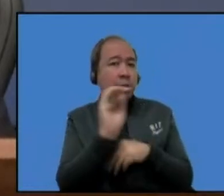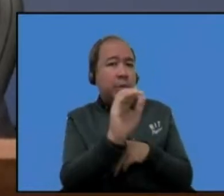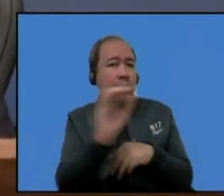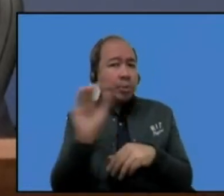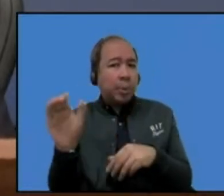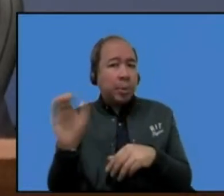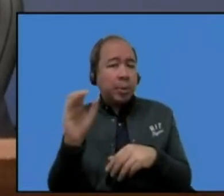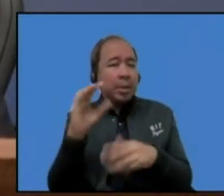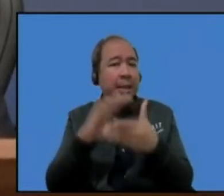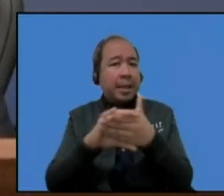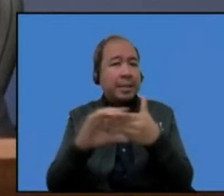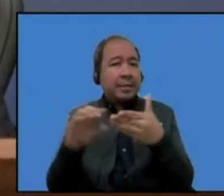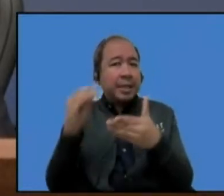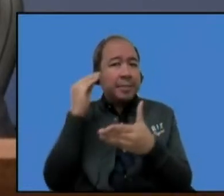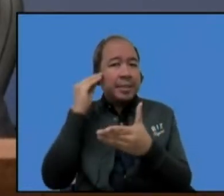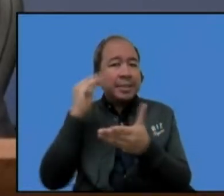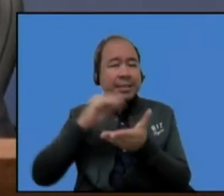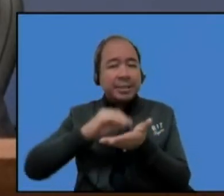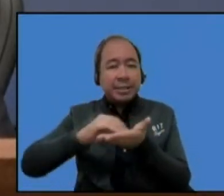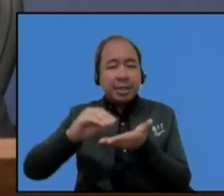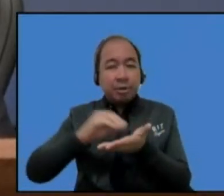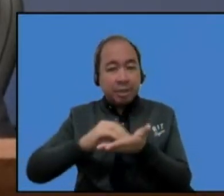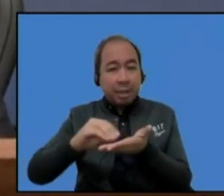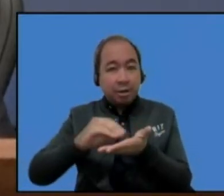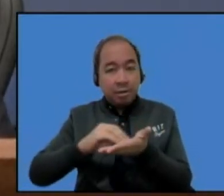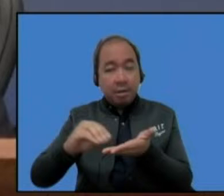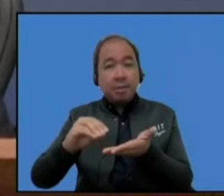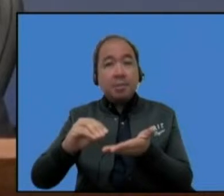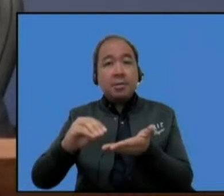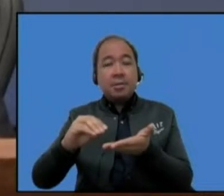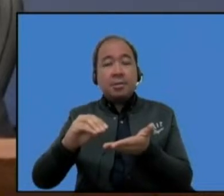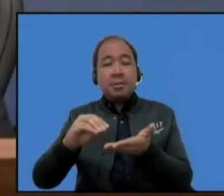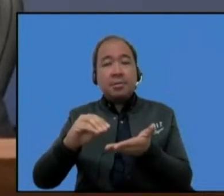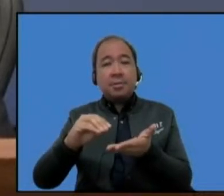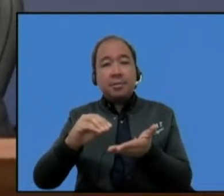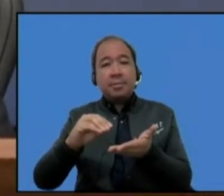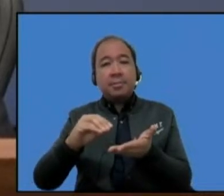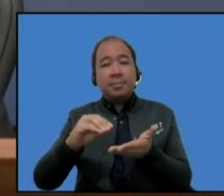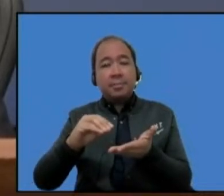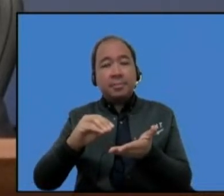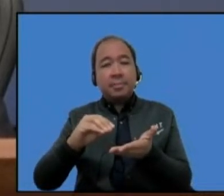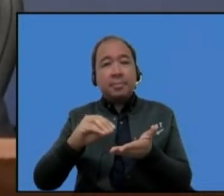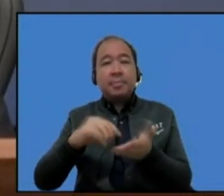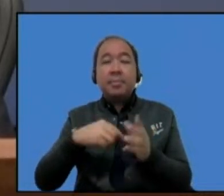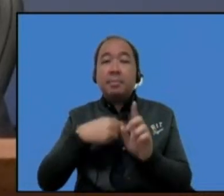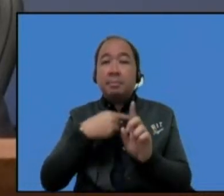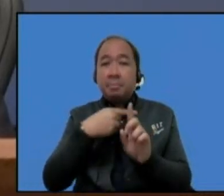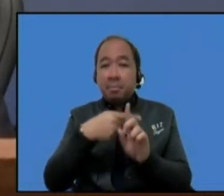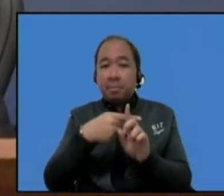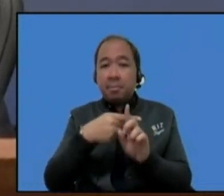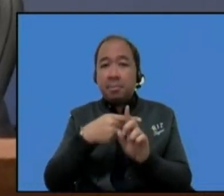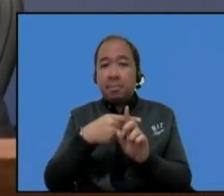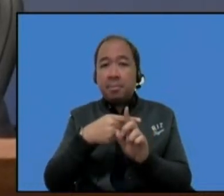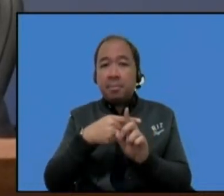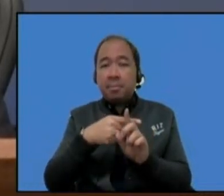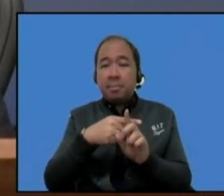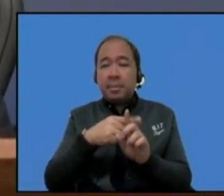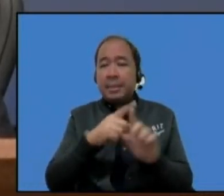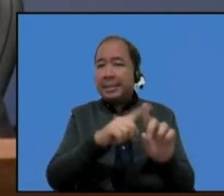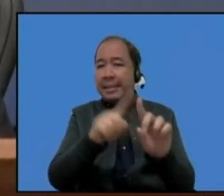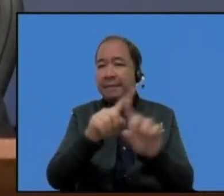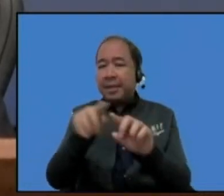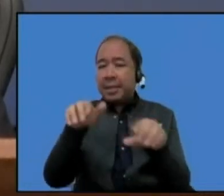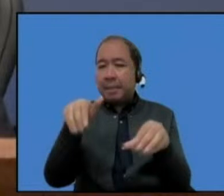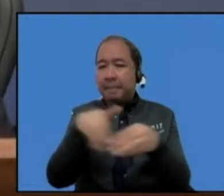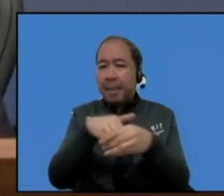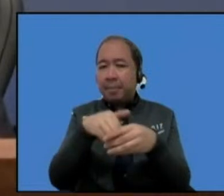Secretariat of the Economic and Social Commission for the Asia and the Pacific and other members of the